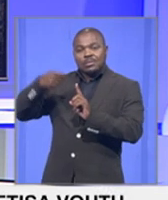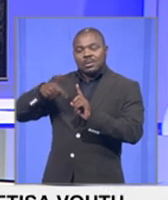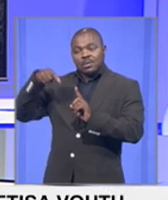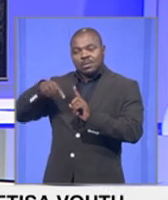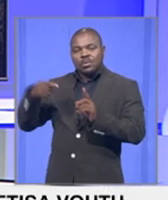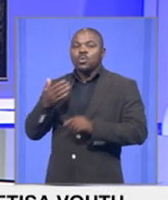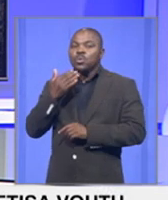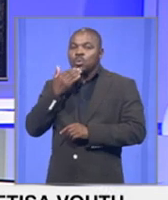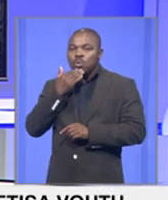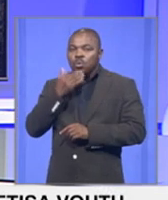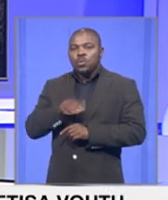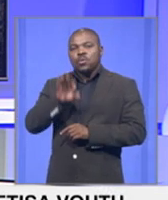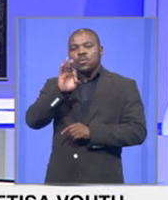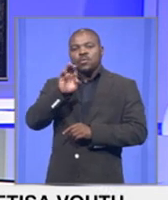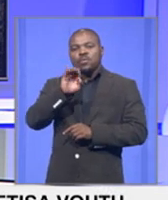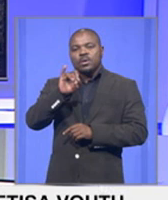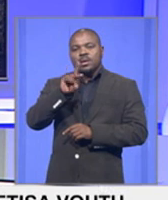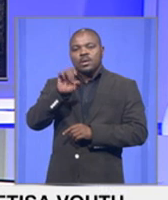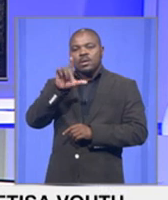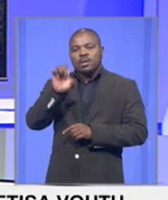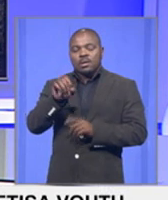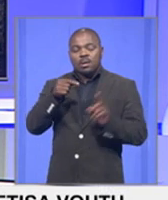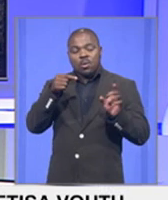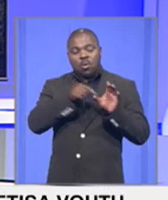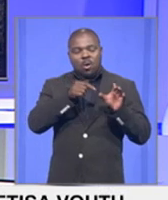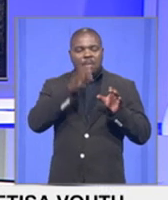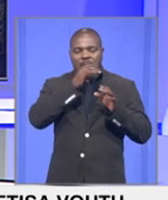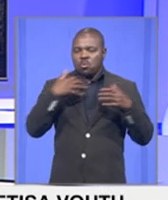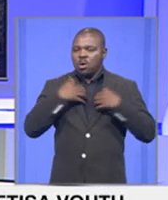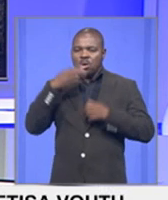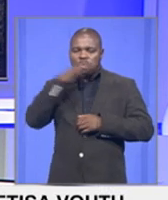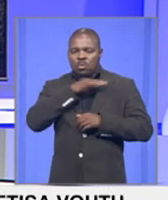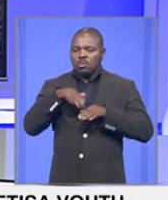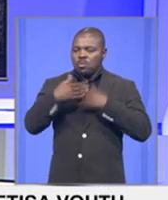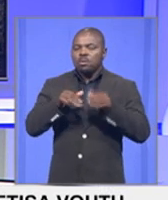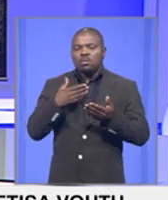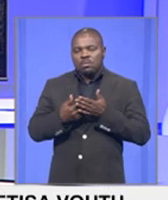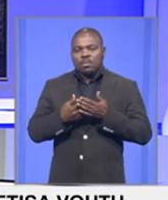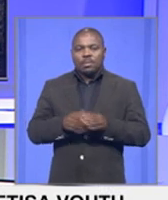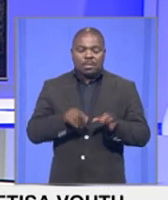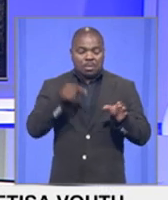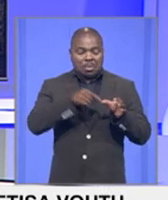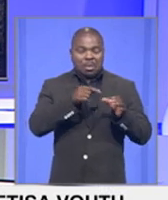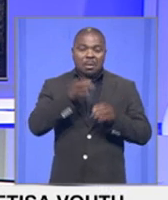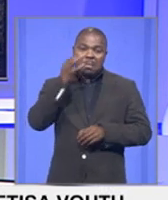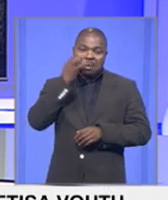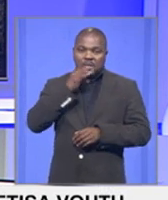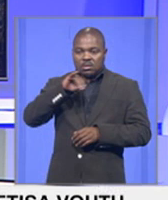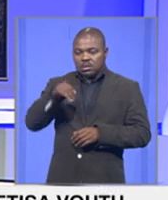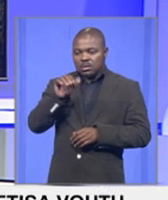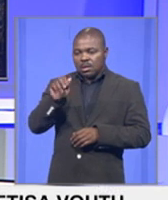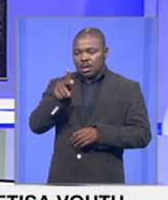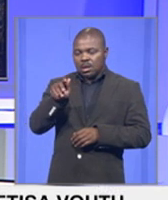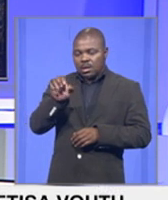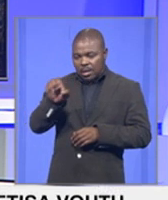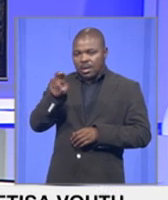Lichtenburg Fikile Jakeni wa re ga o gagamadiwe ke gore morero o ga wa tswelela. Lekoko le bega gore Jakene o